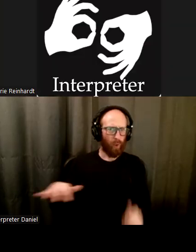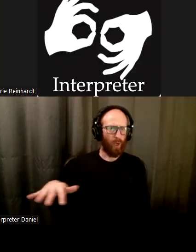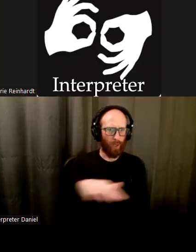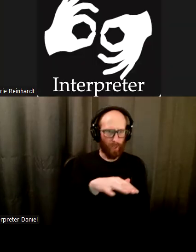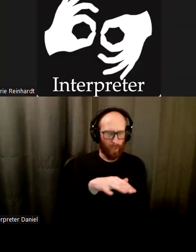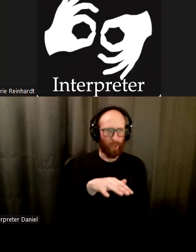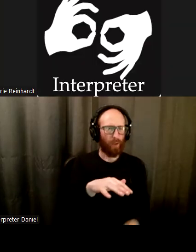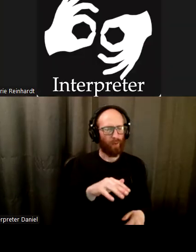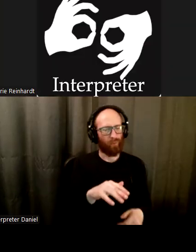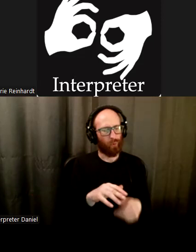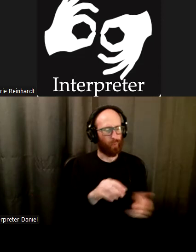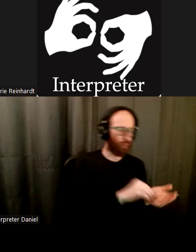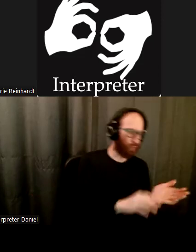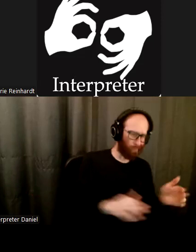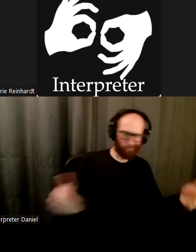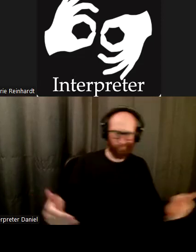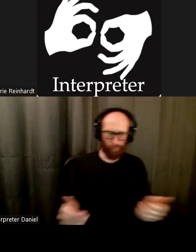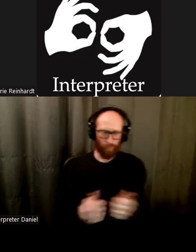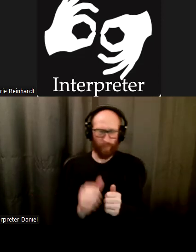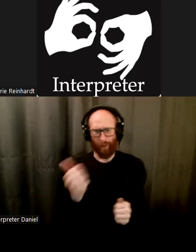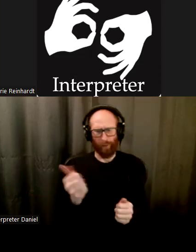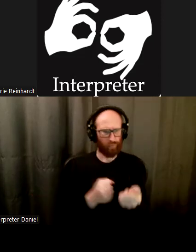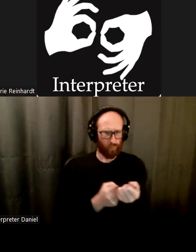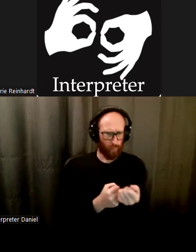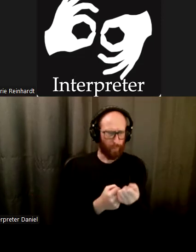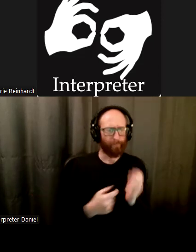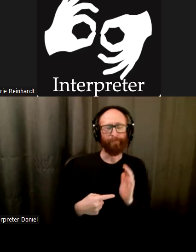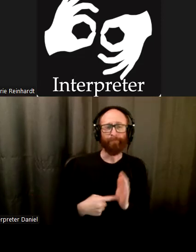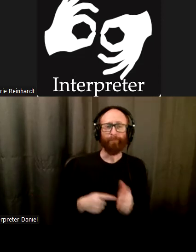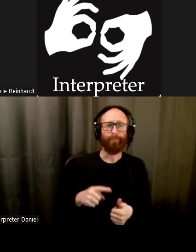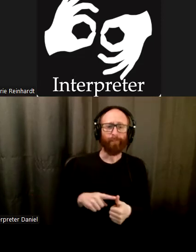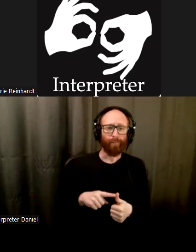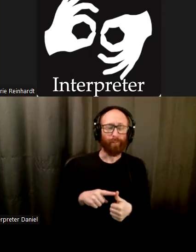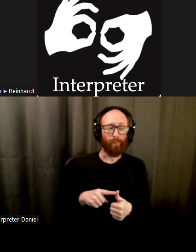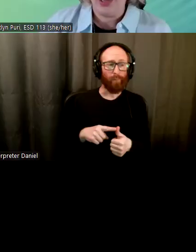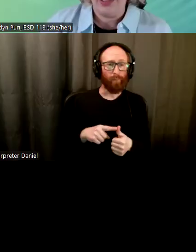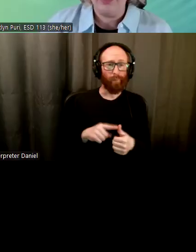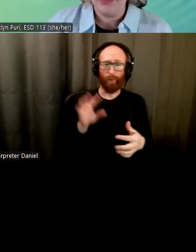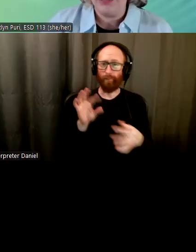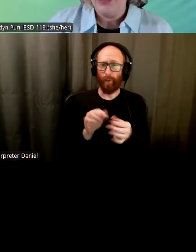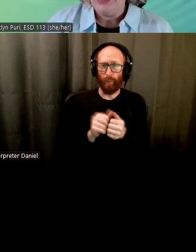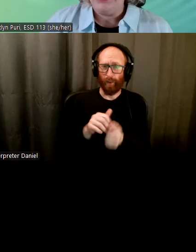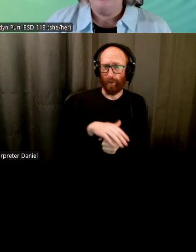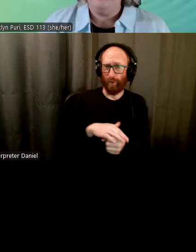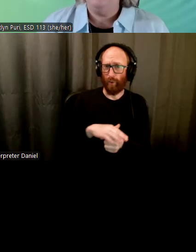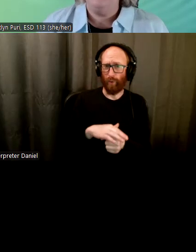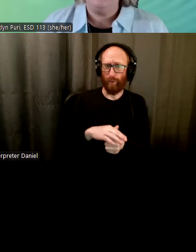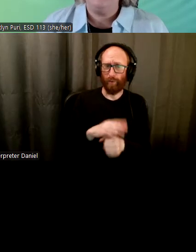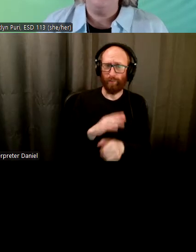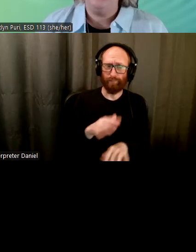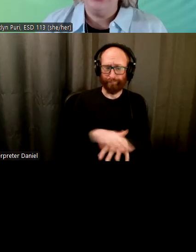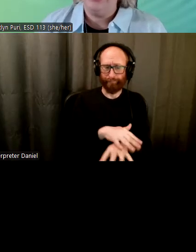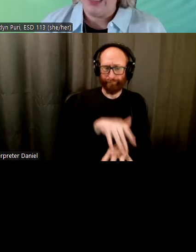with other supports. So this could be things like connecting with local Native tribes. It could be